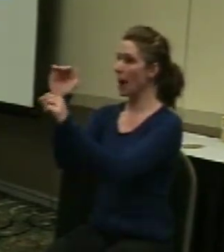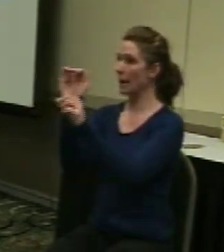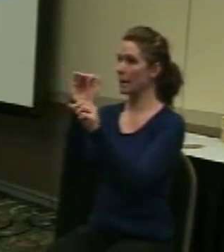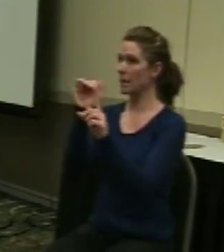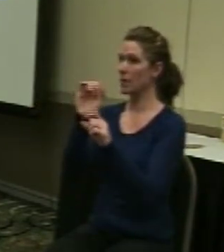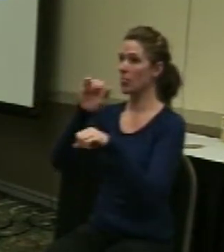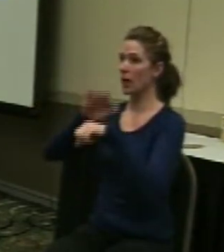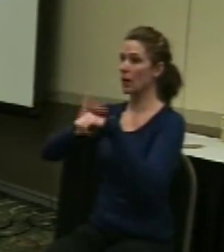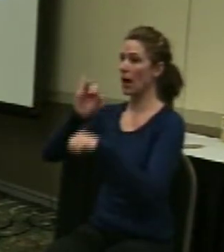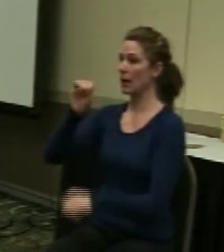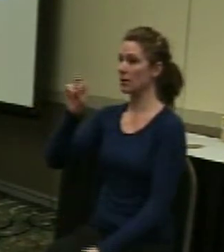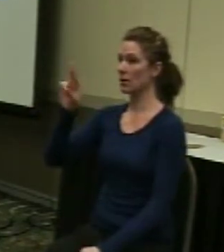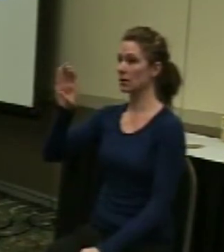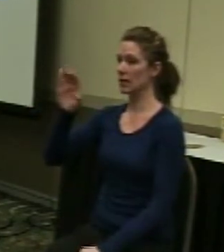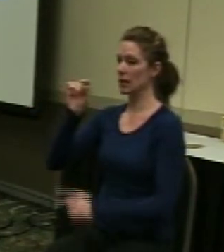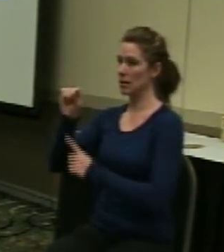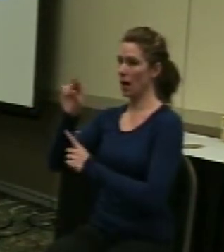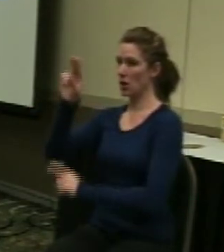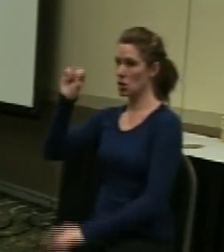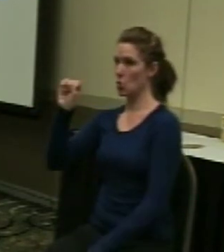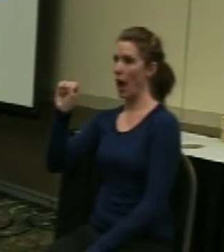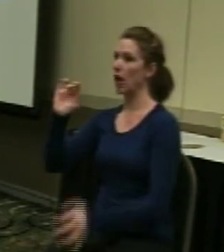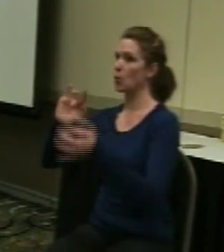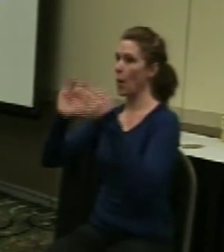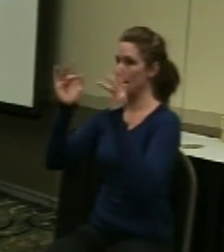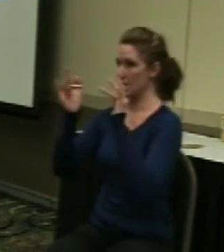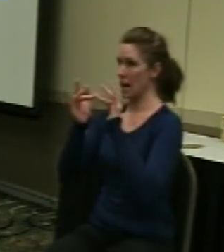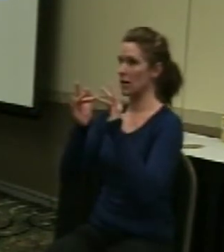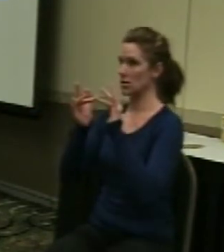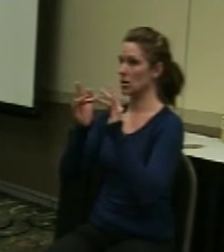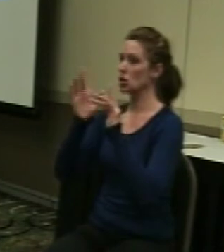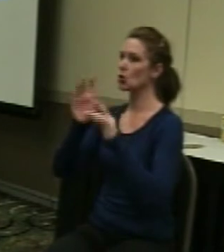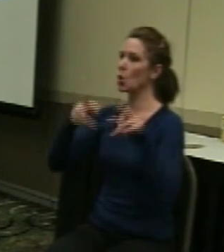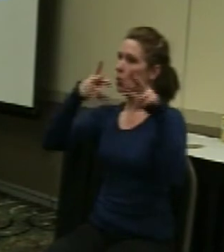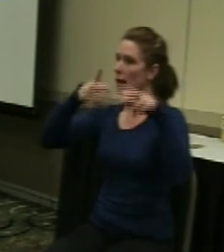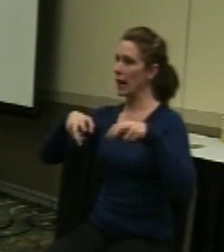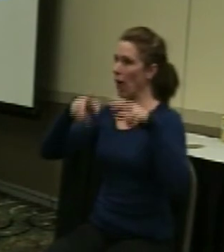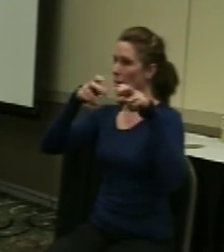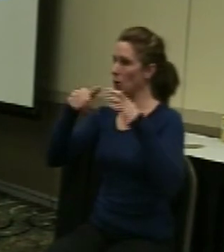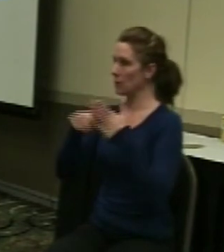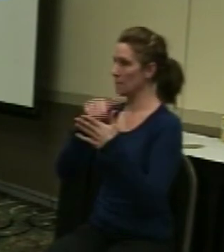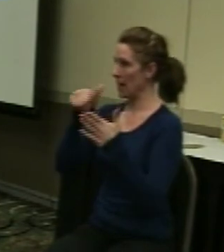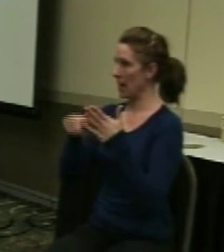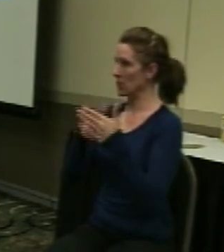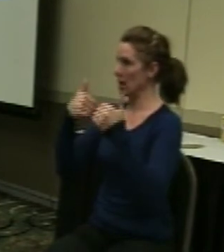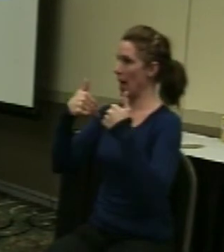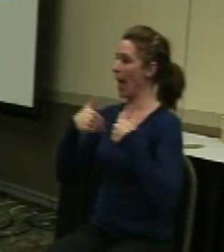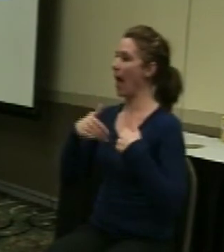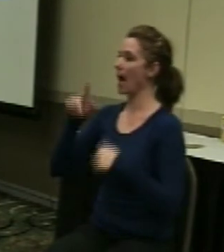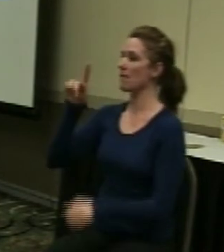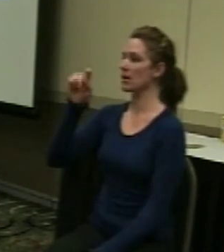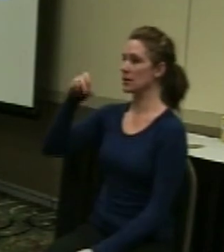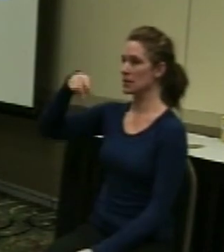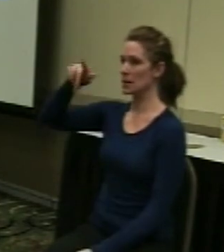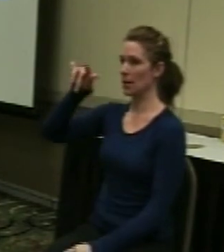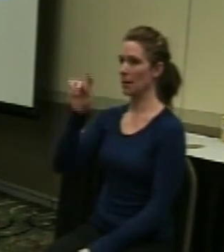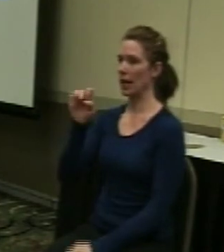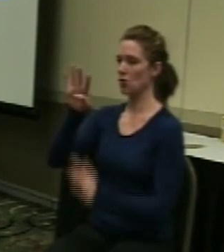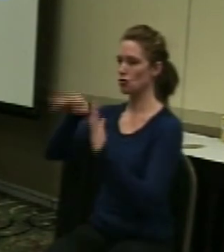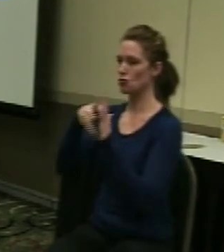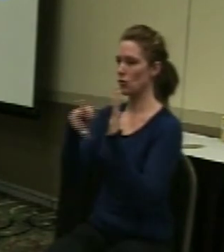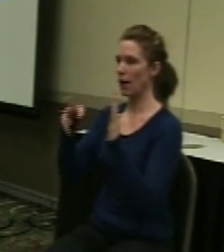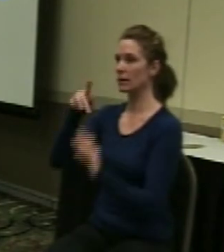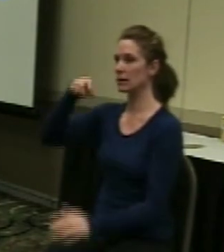the isrc.us webpage, if you go to our downloads page, we have a template, a graphing template